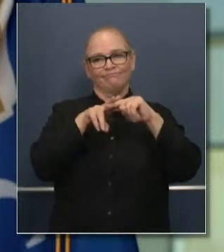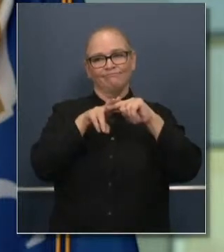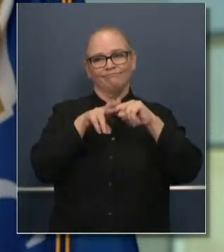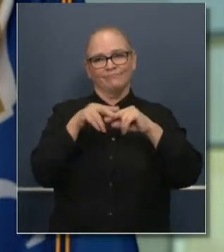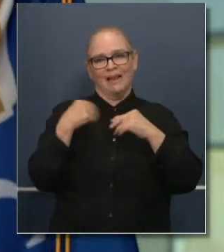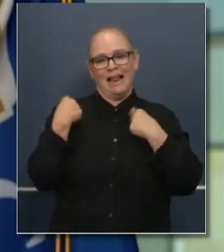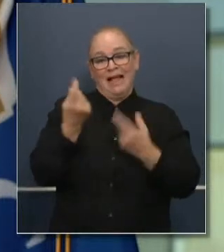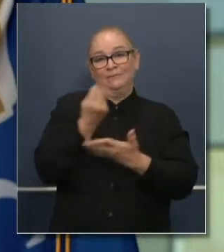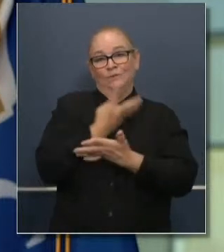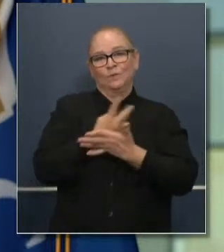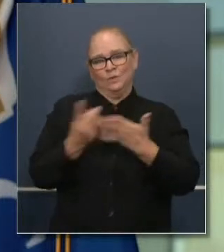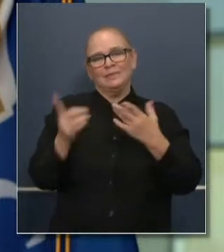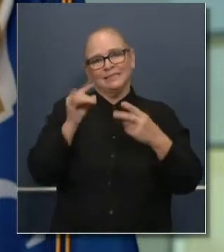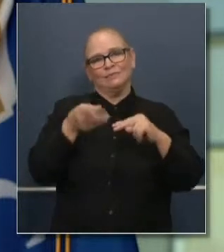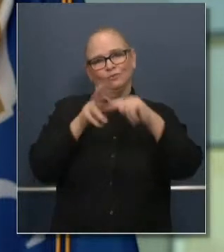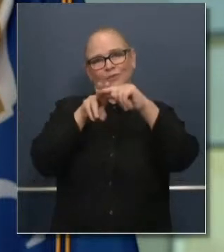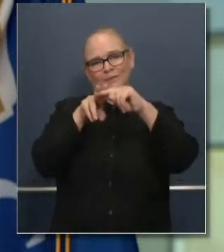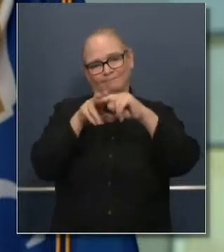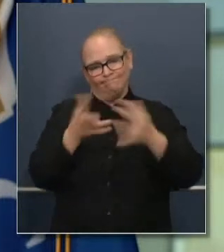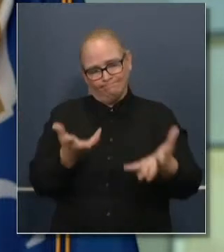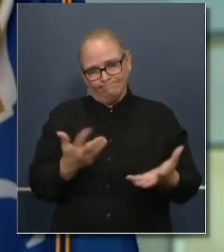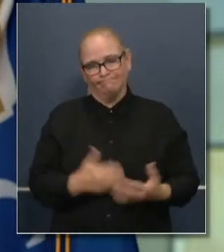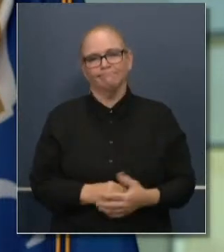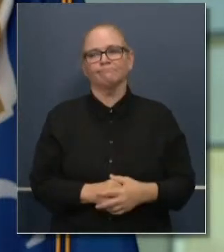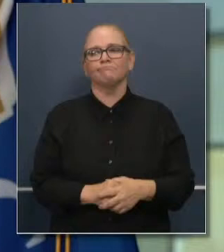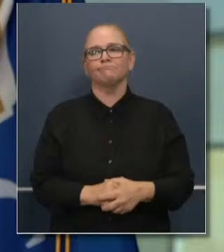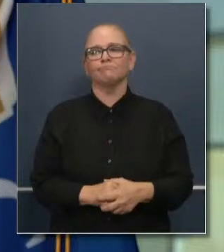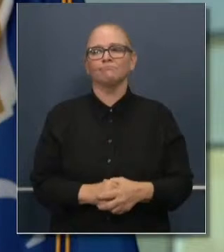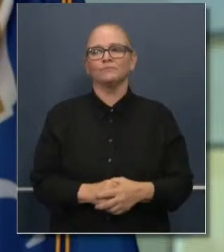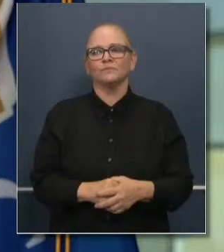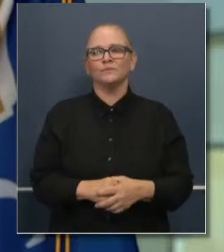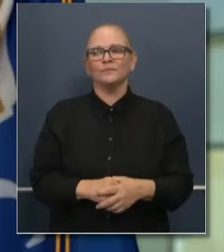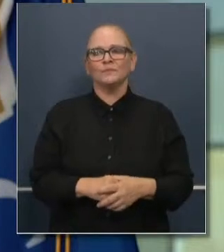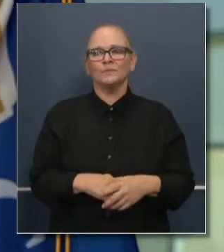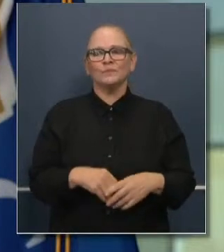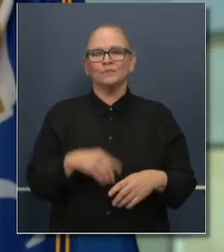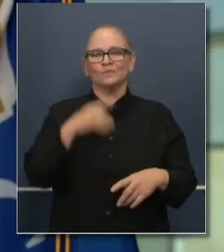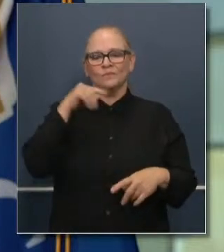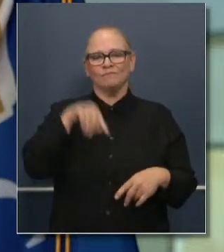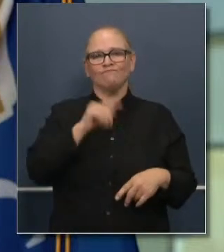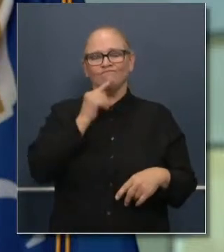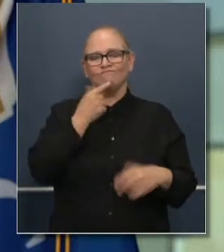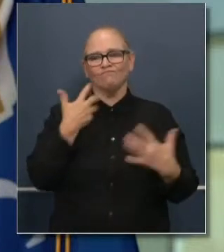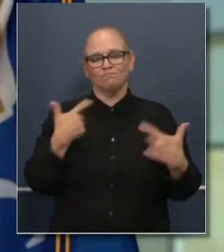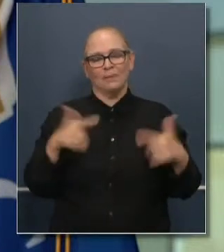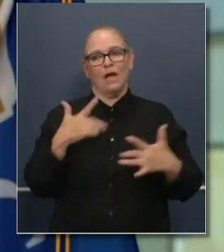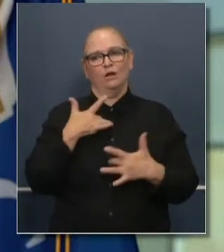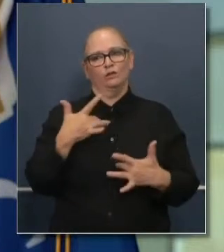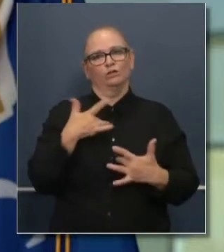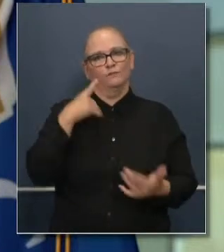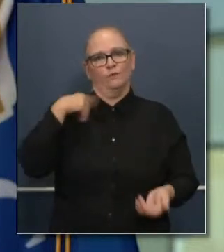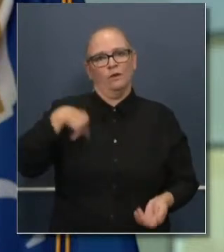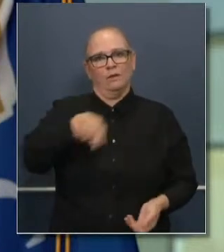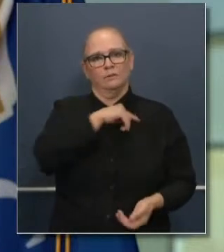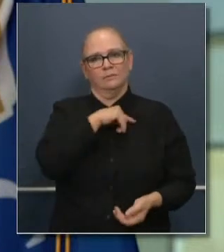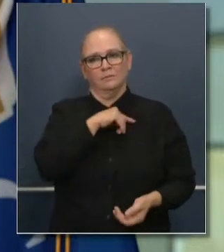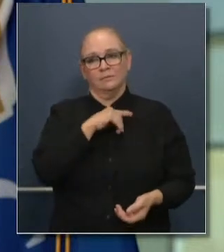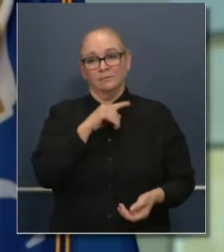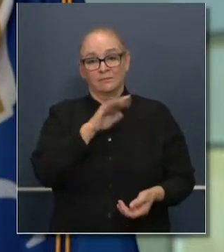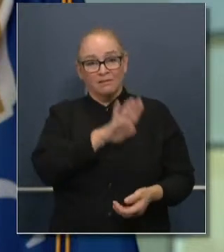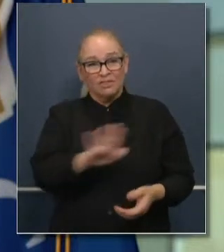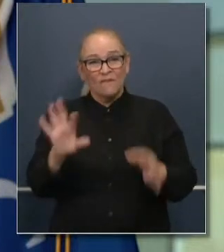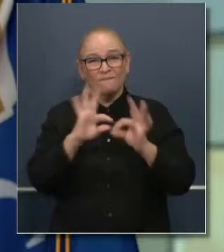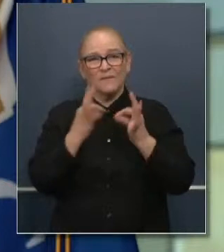weeks. This, again, for us is a point of obvious concern, and for the family members, each and every life